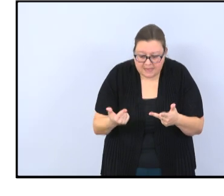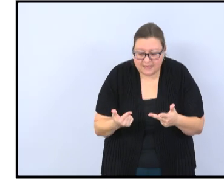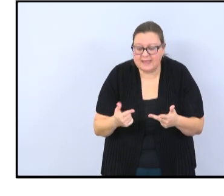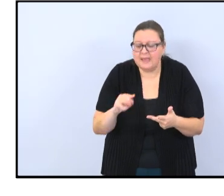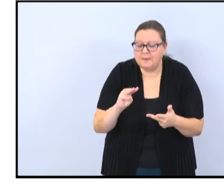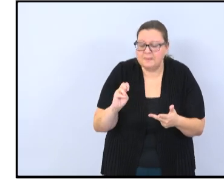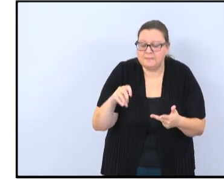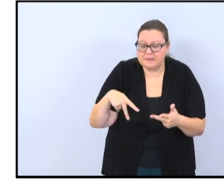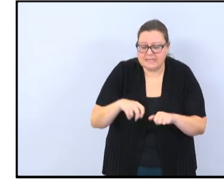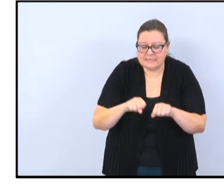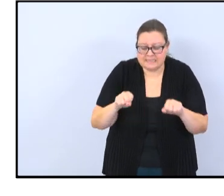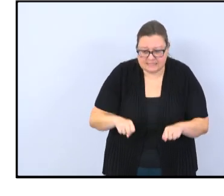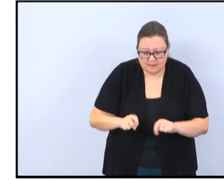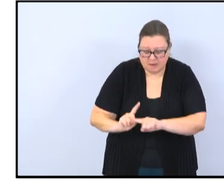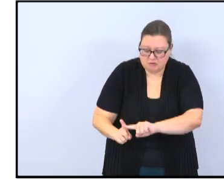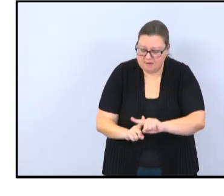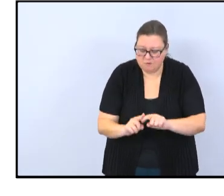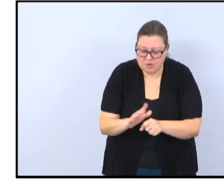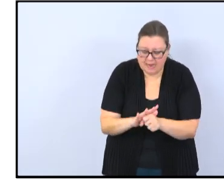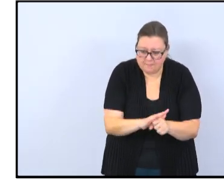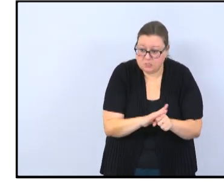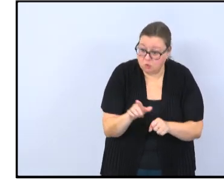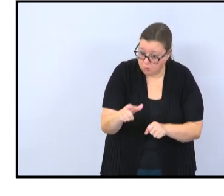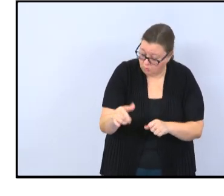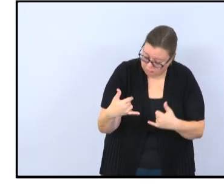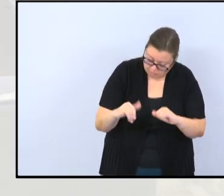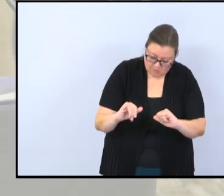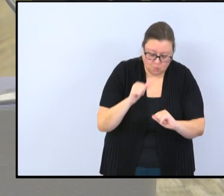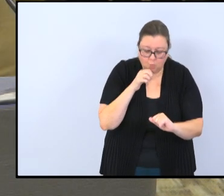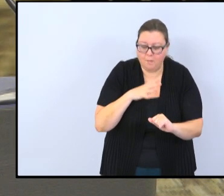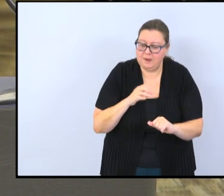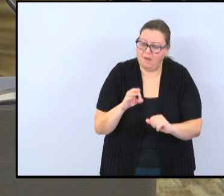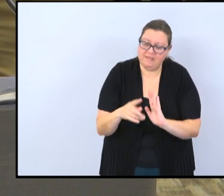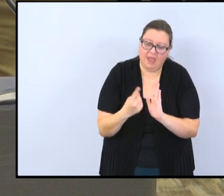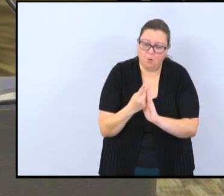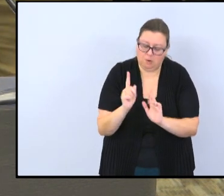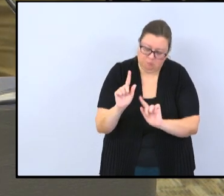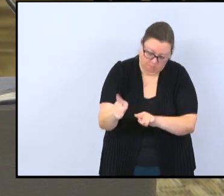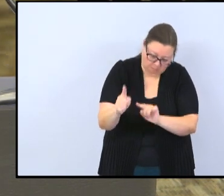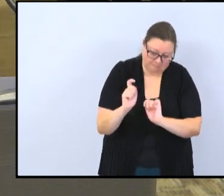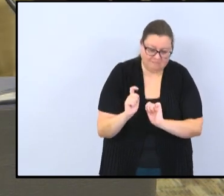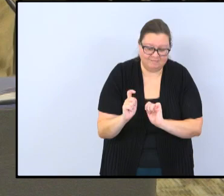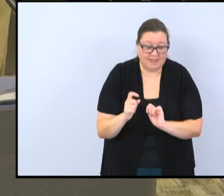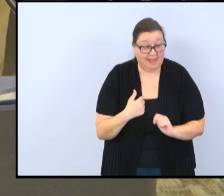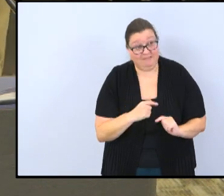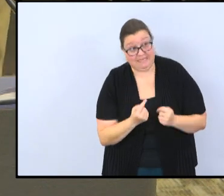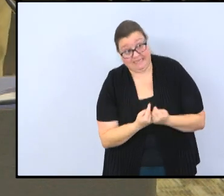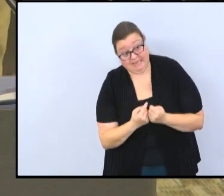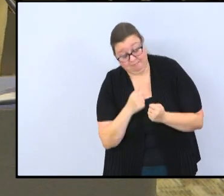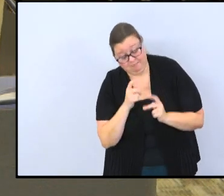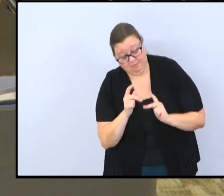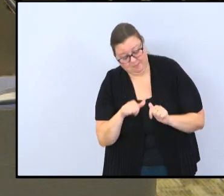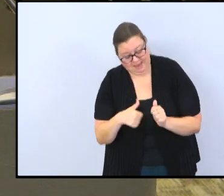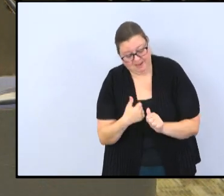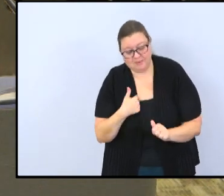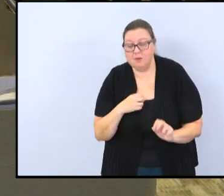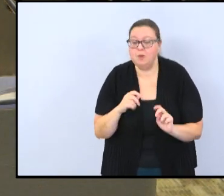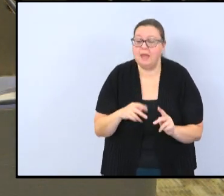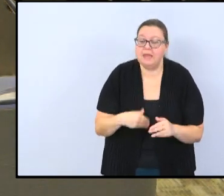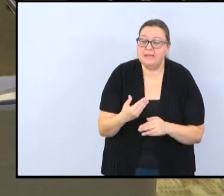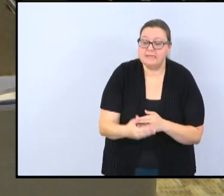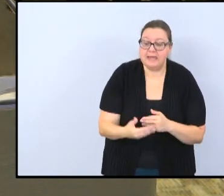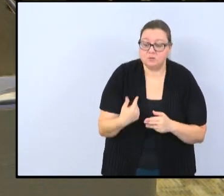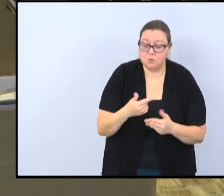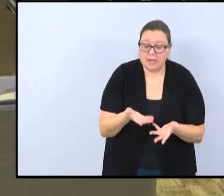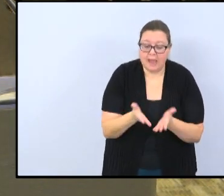are still the woman of the hour, you and Alex. I got a team. You got a team, of course. In this next item,